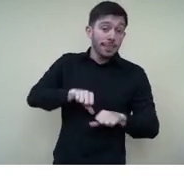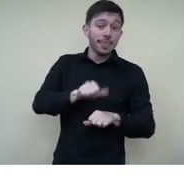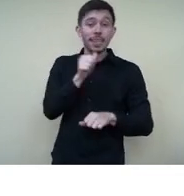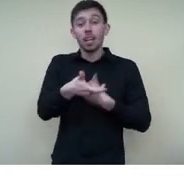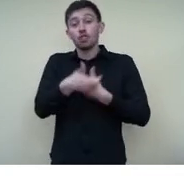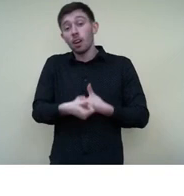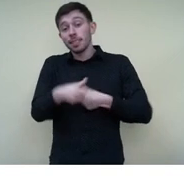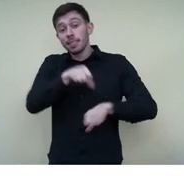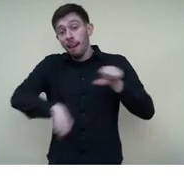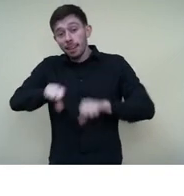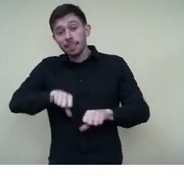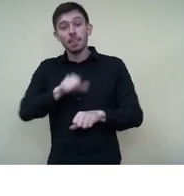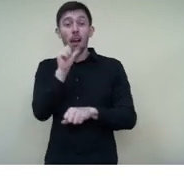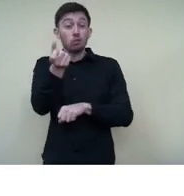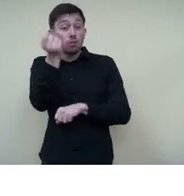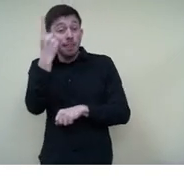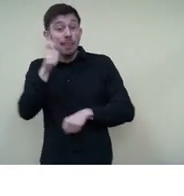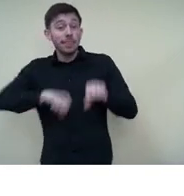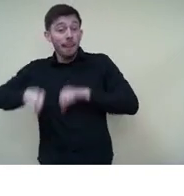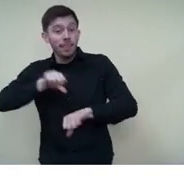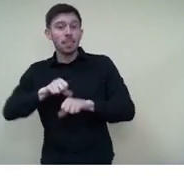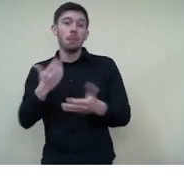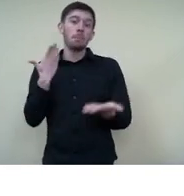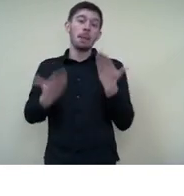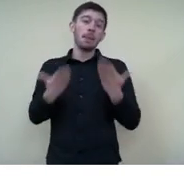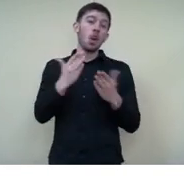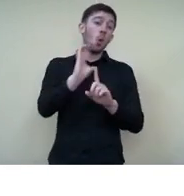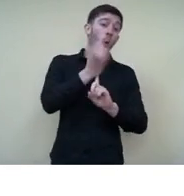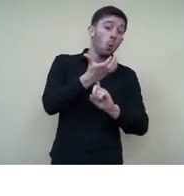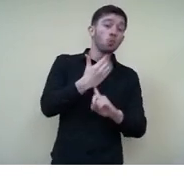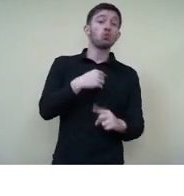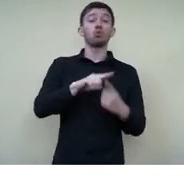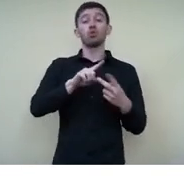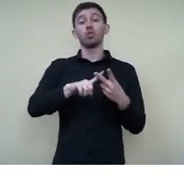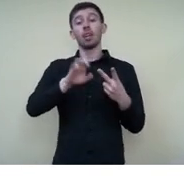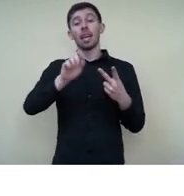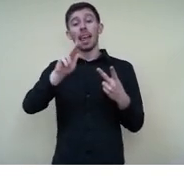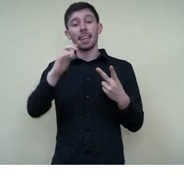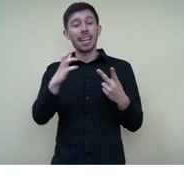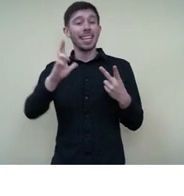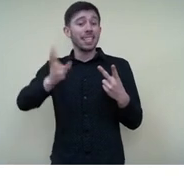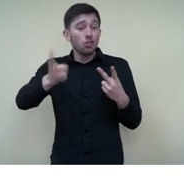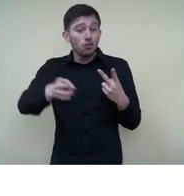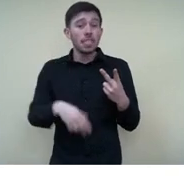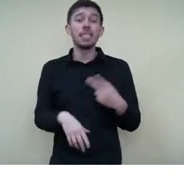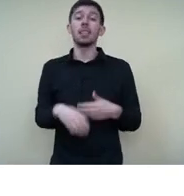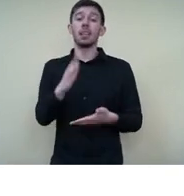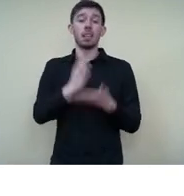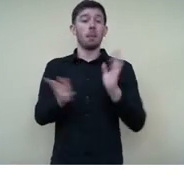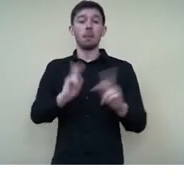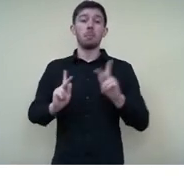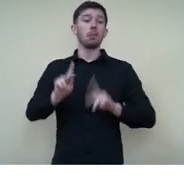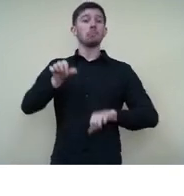science, not understanding the science, maybe cultural or ethnic history with certain things, people have a lot of apprehension